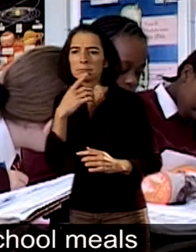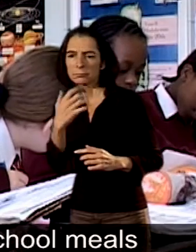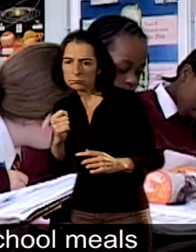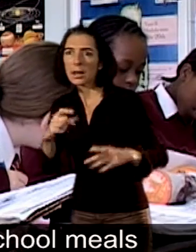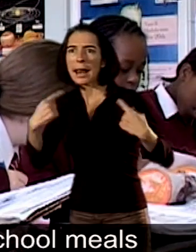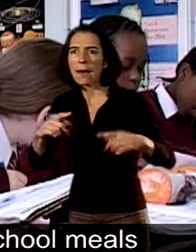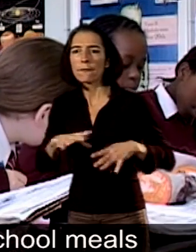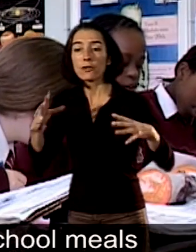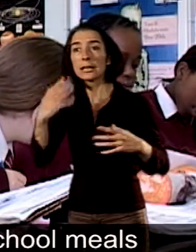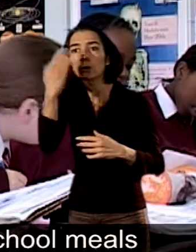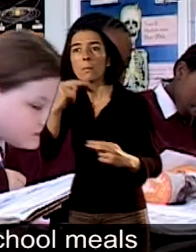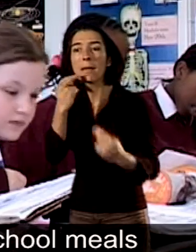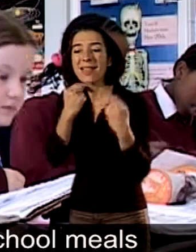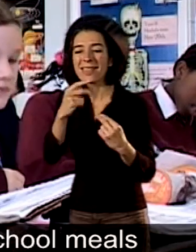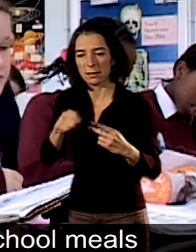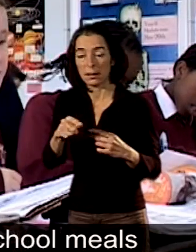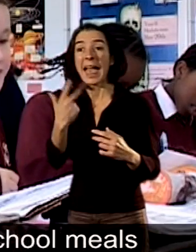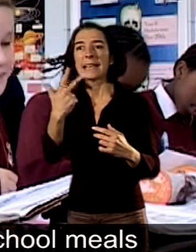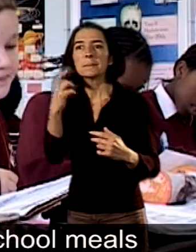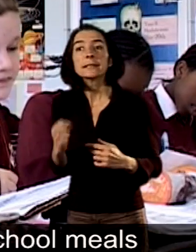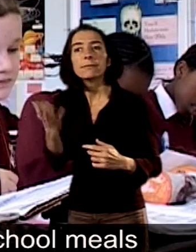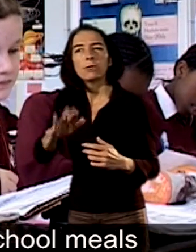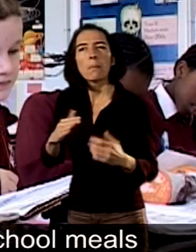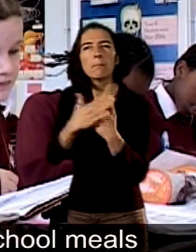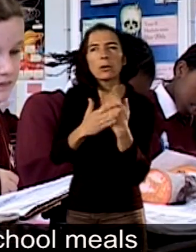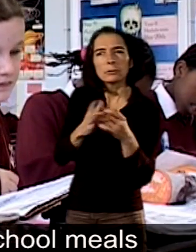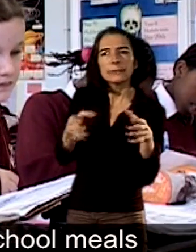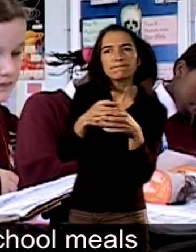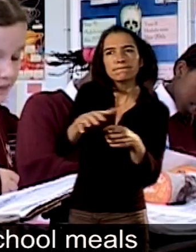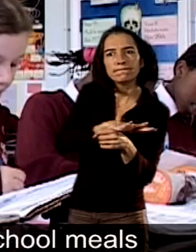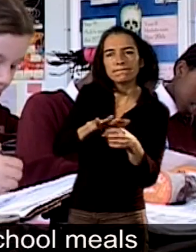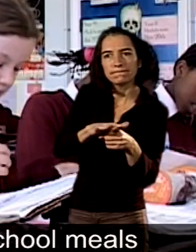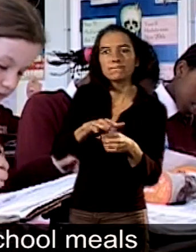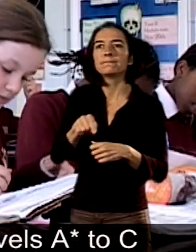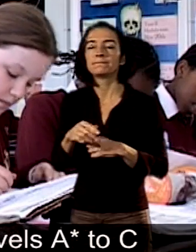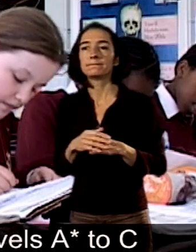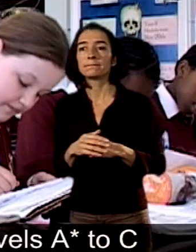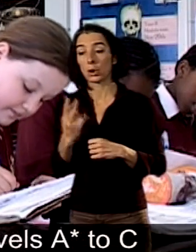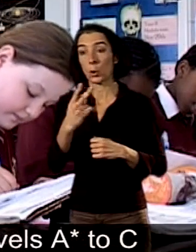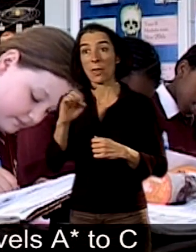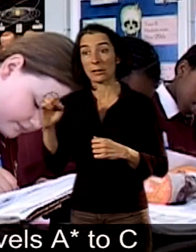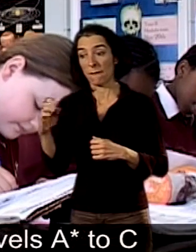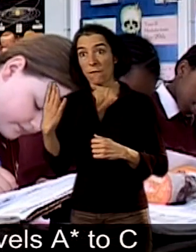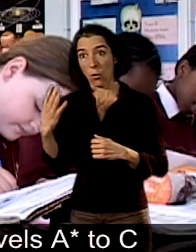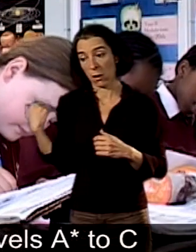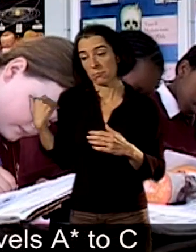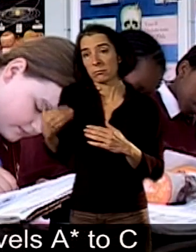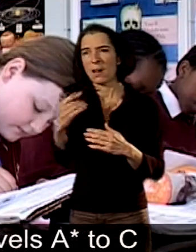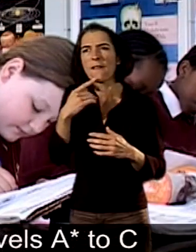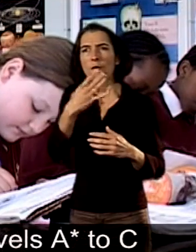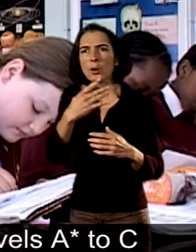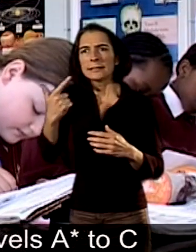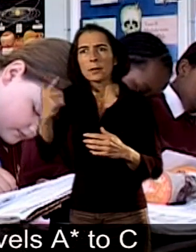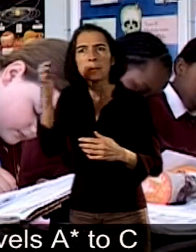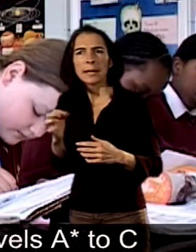pupils are entitled to free school meals and 80% are from minority ethnic backgrounds. In 2004, 47% of